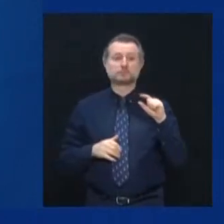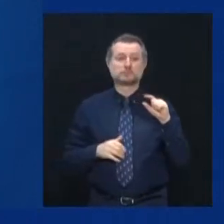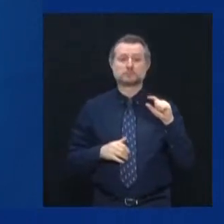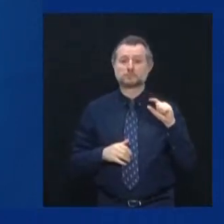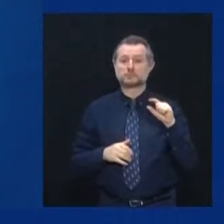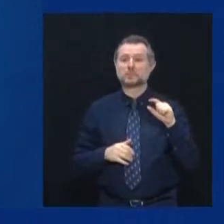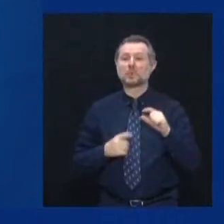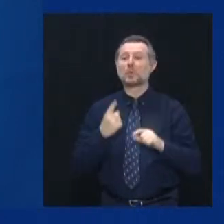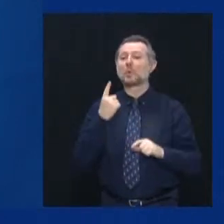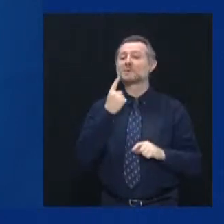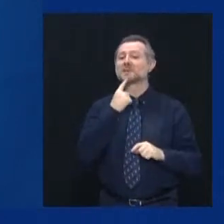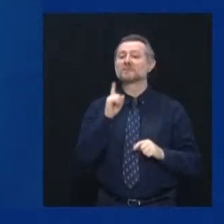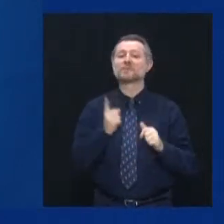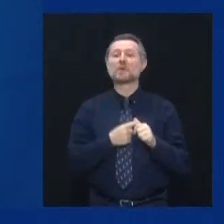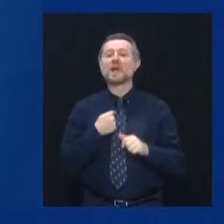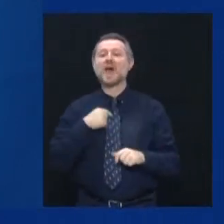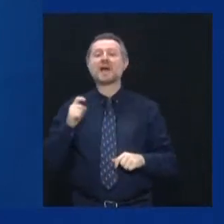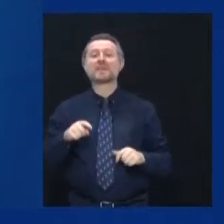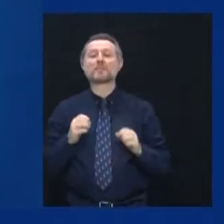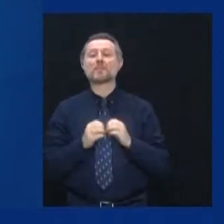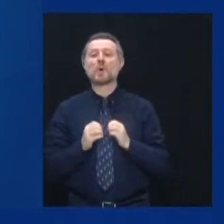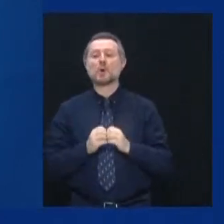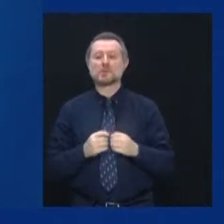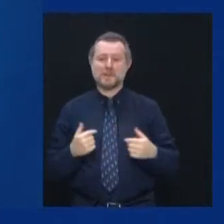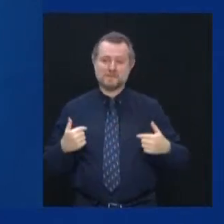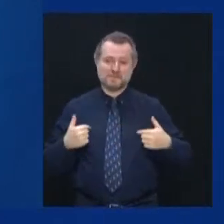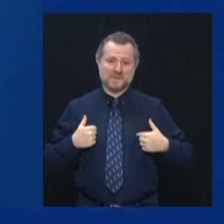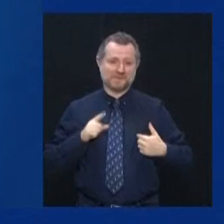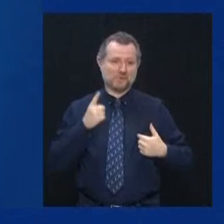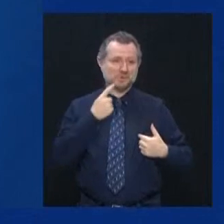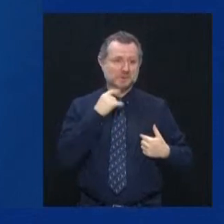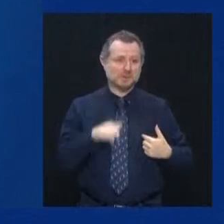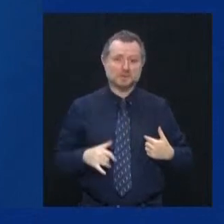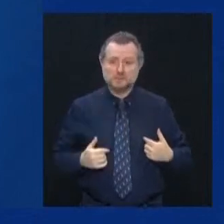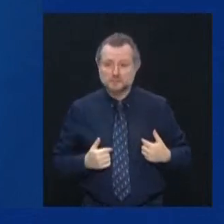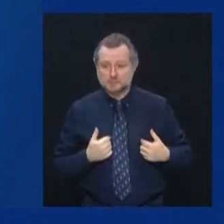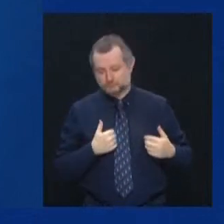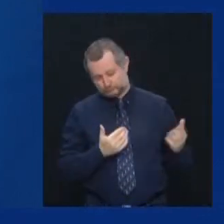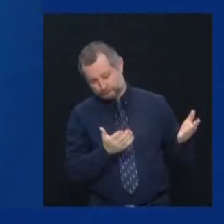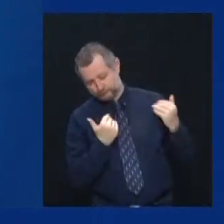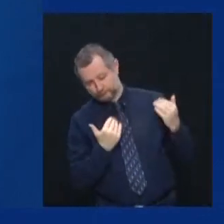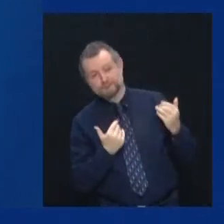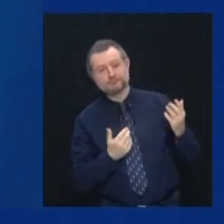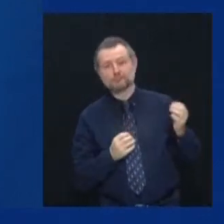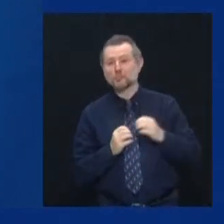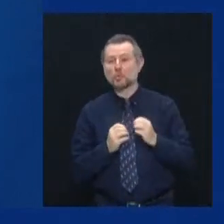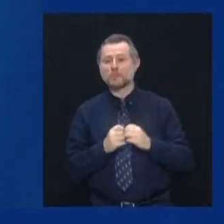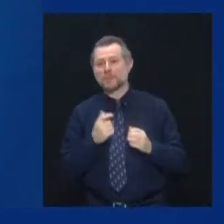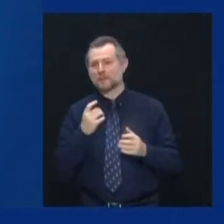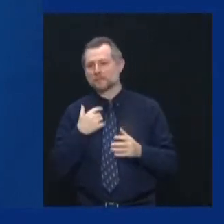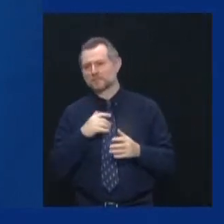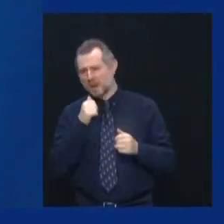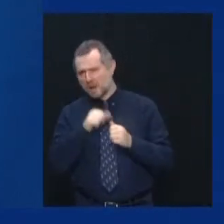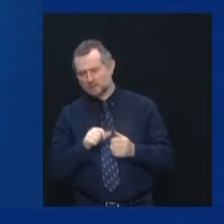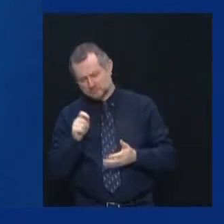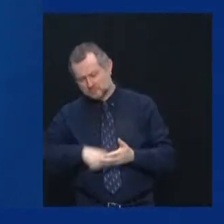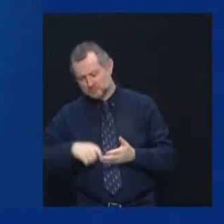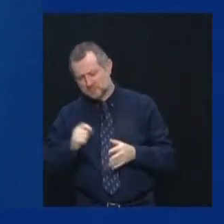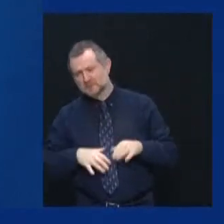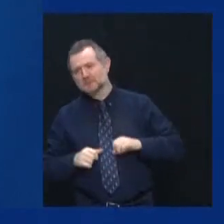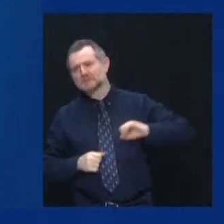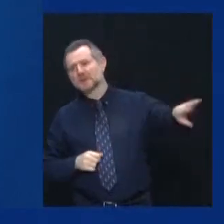to say, I need more, is me. I've signed numerous letters to the federal government